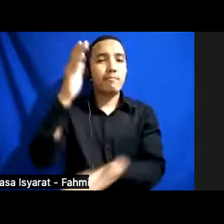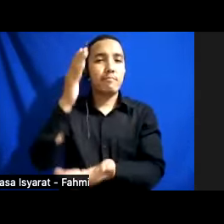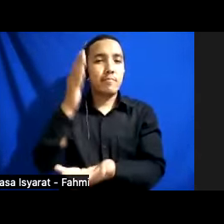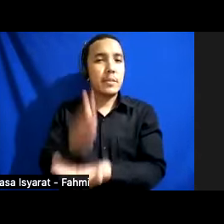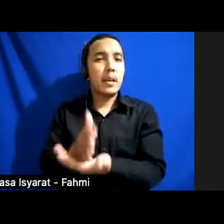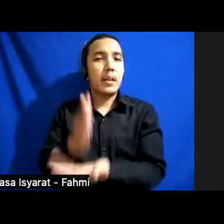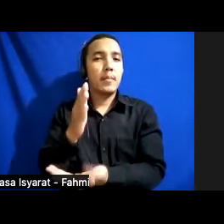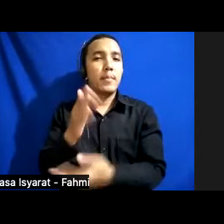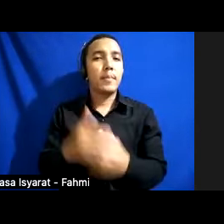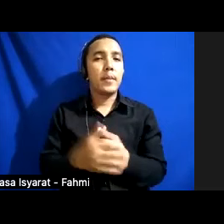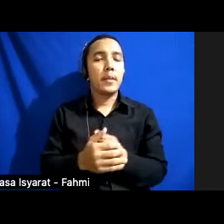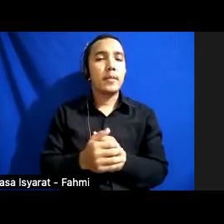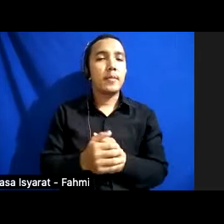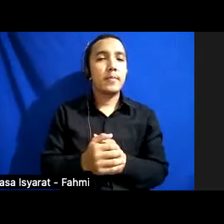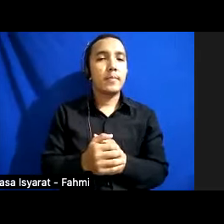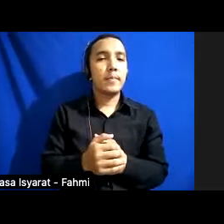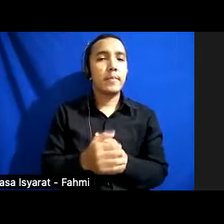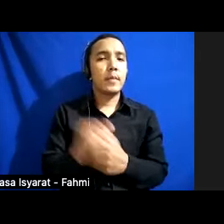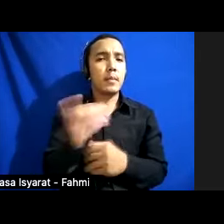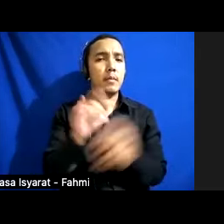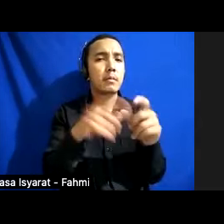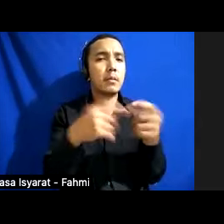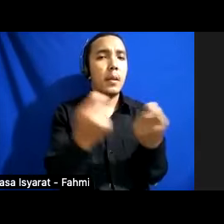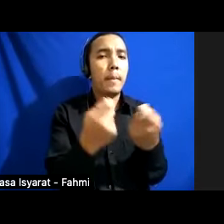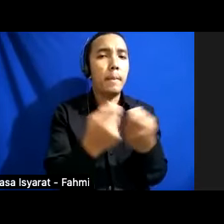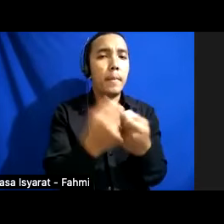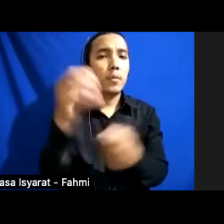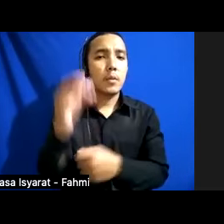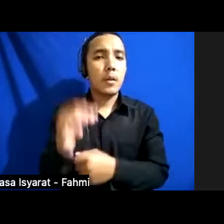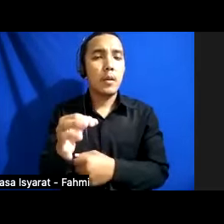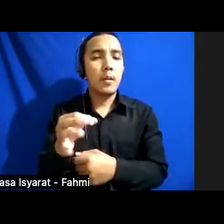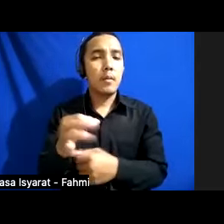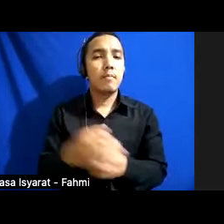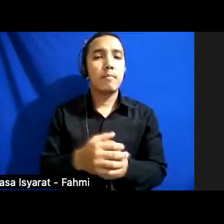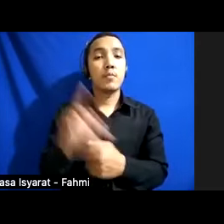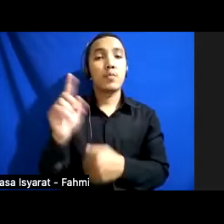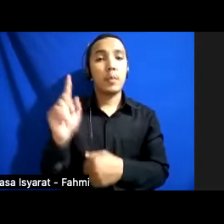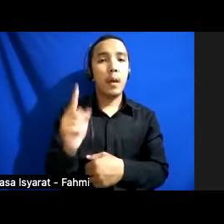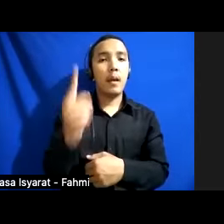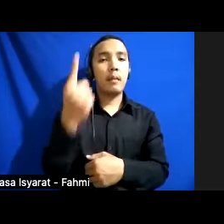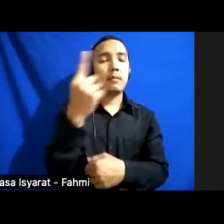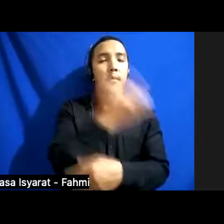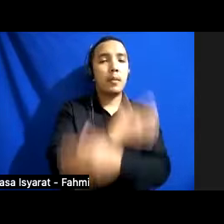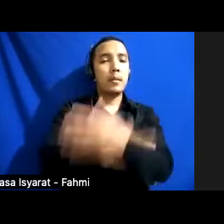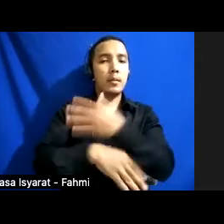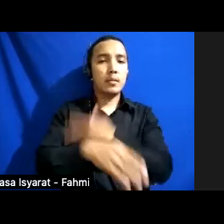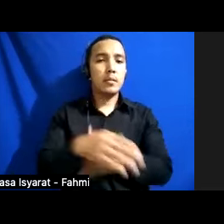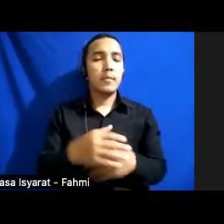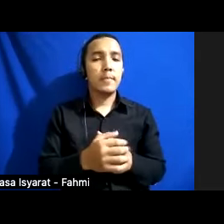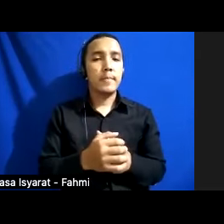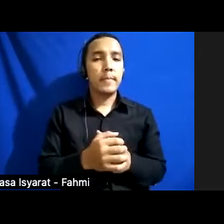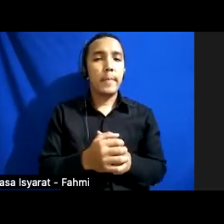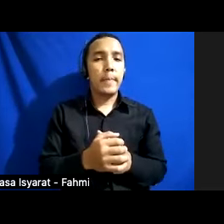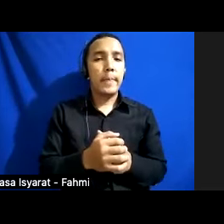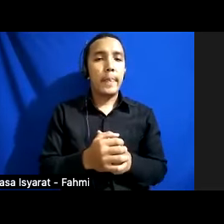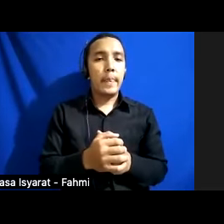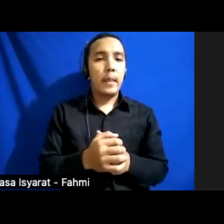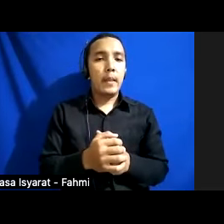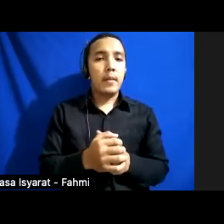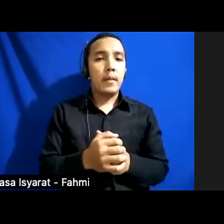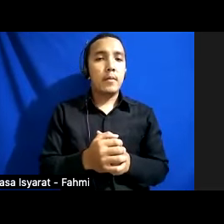relevant agencies, and the disability advocacy team, which prioritizes persons with disabilities to get their COVID-19